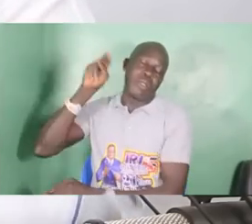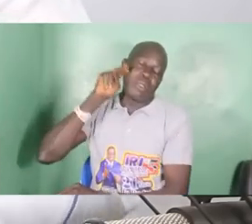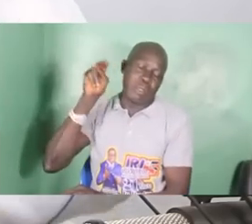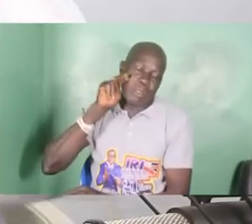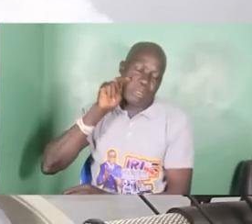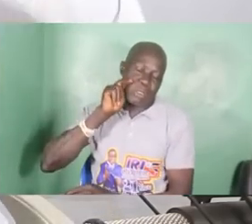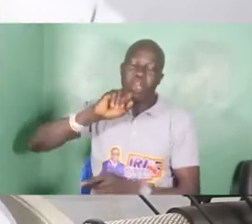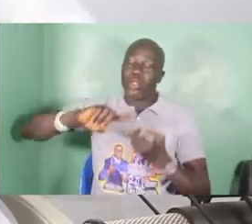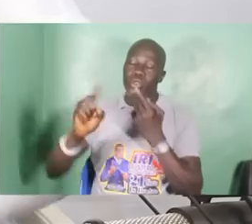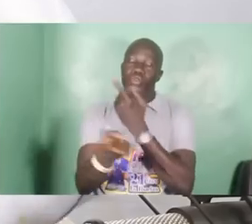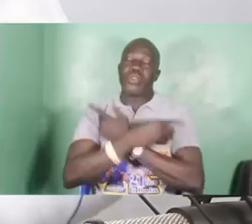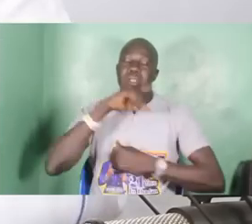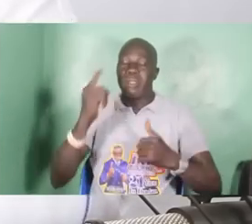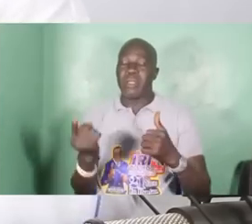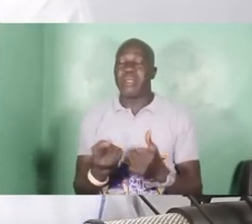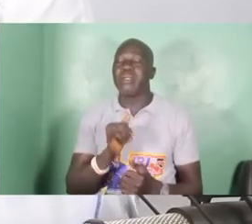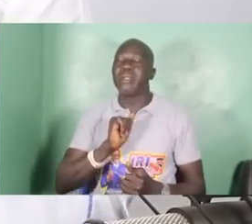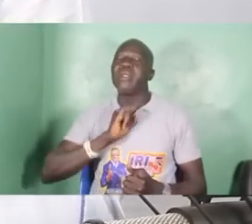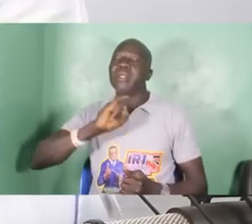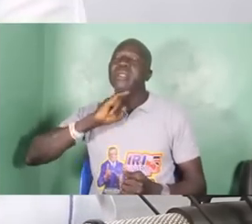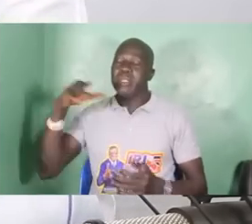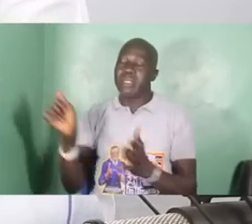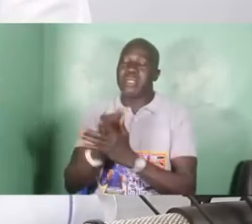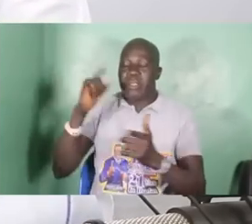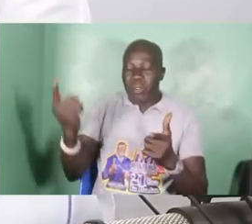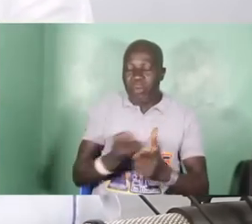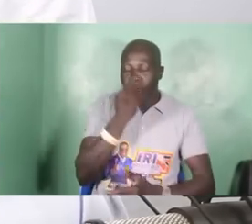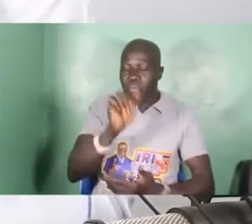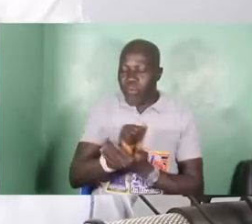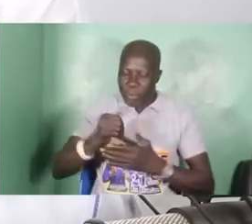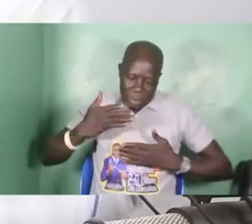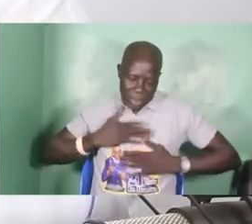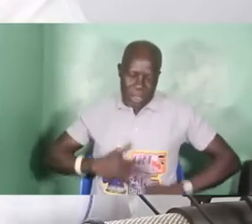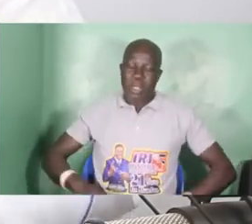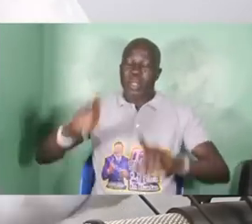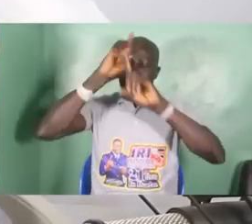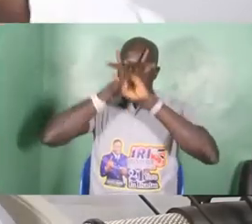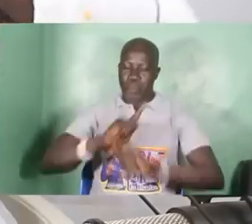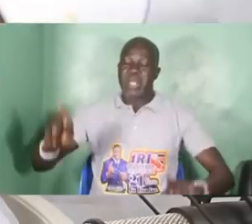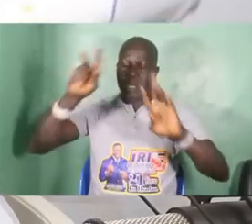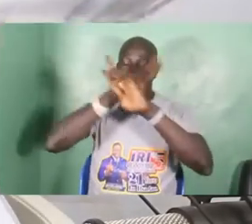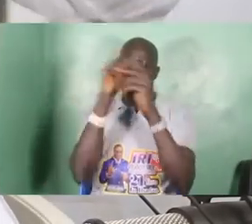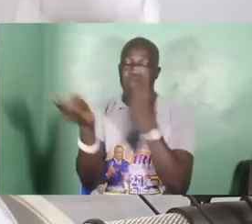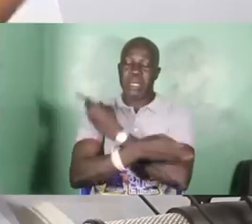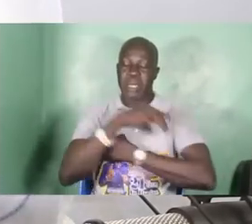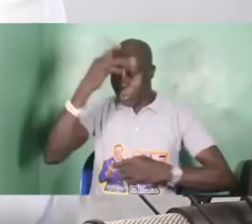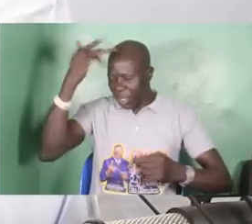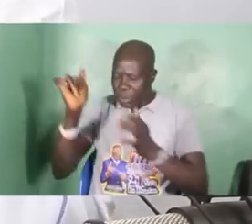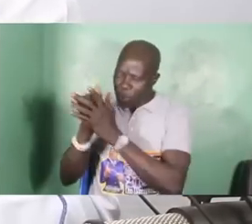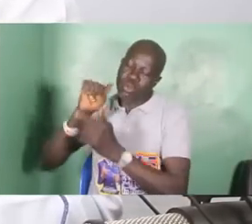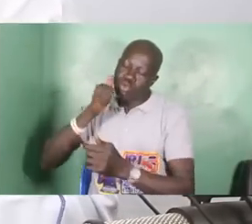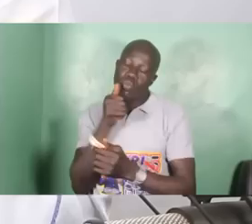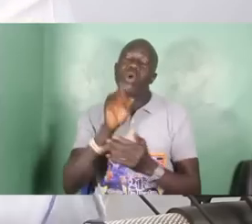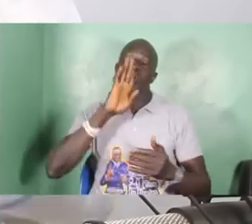Nigeria ayajo ojo ni today o je ayajo ojo menera is independence day bi o ti je ko la la celebrate even